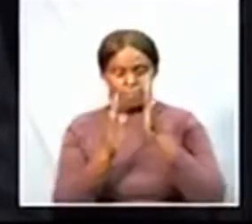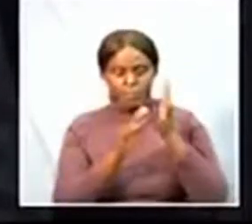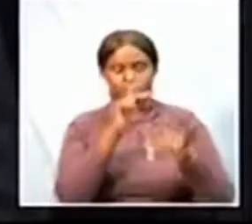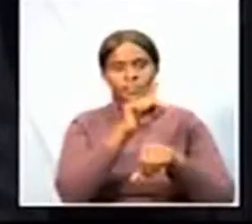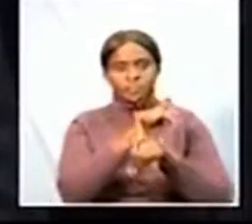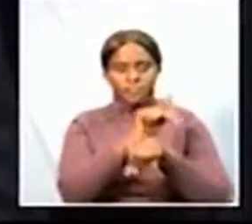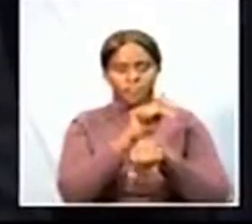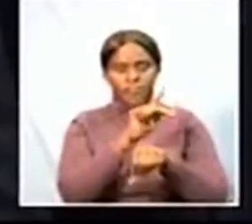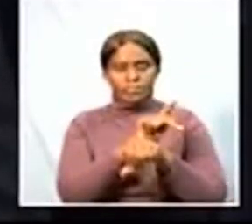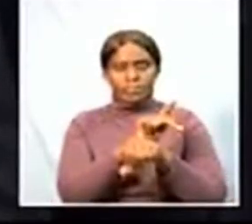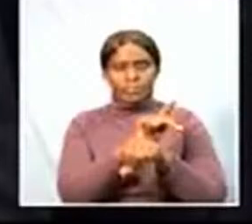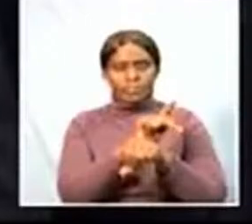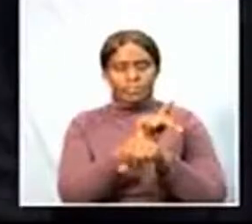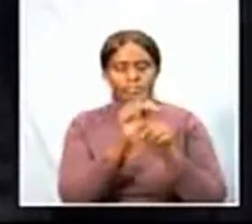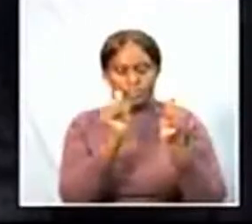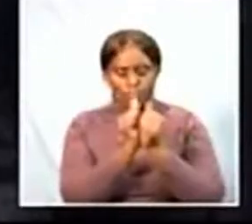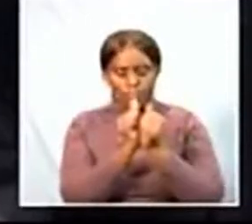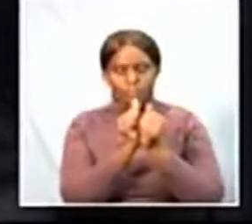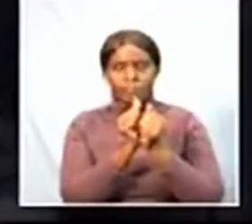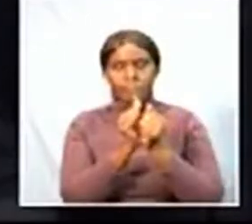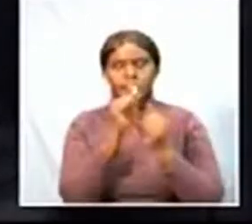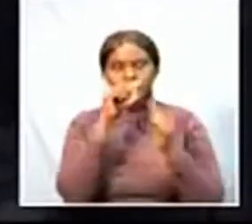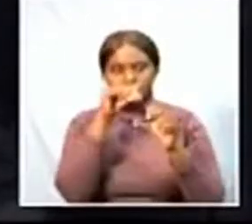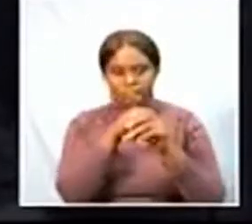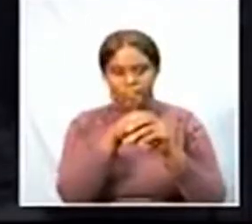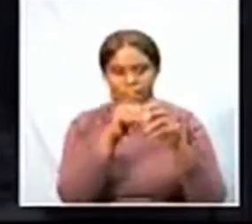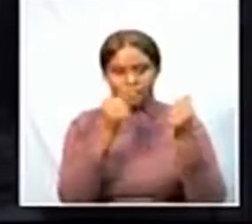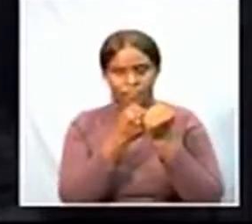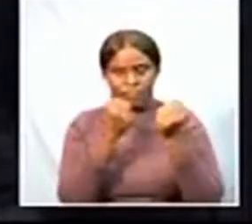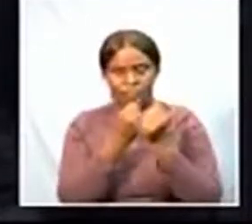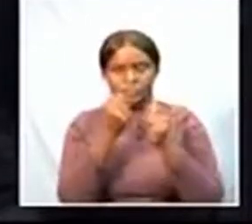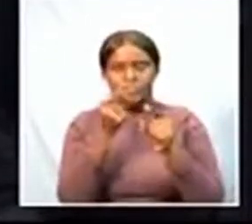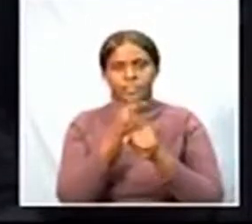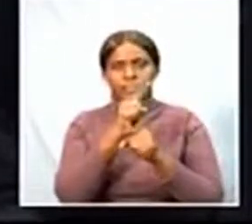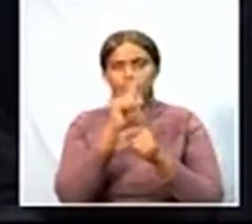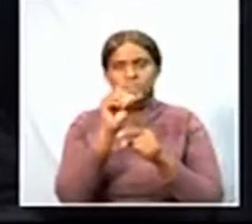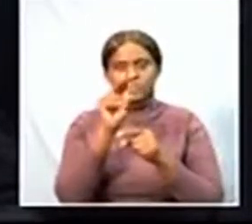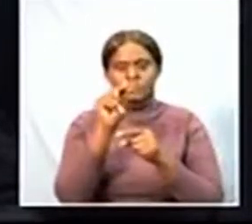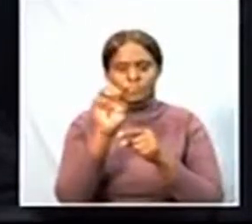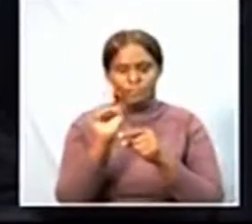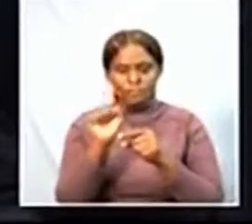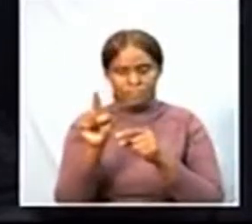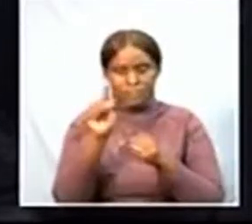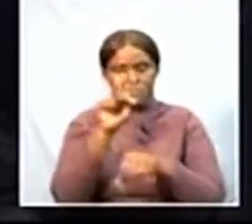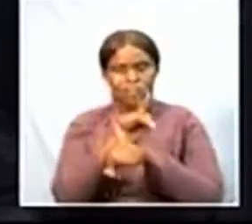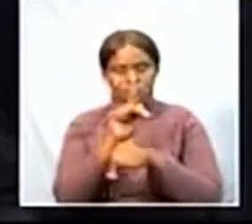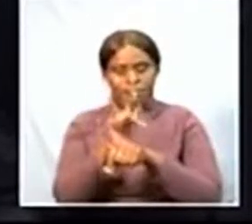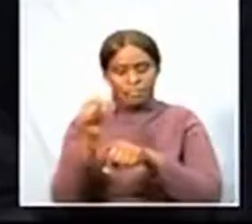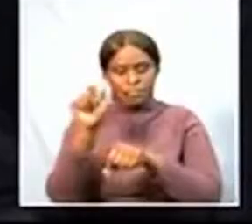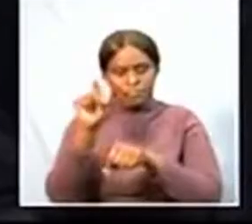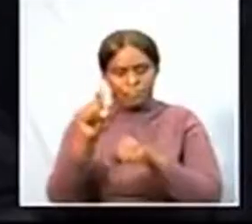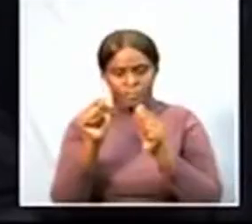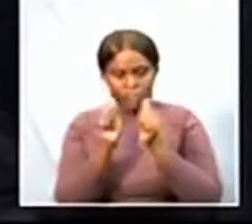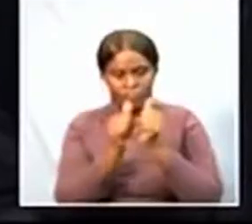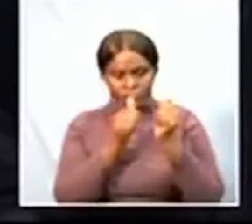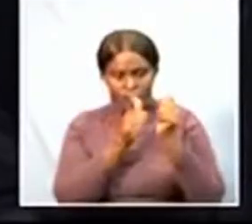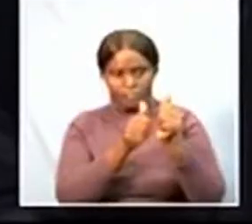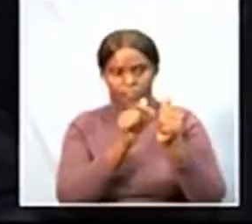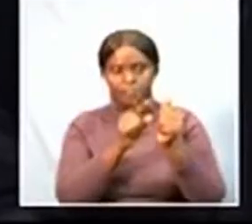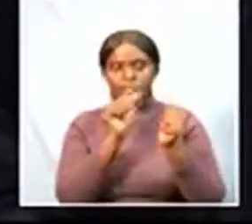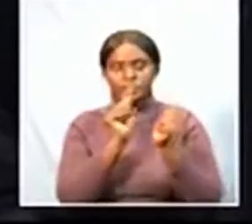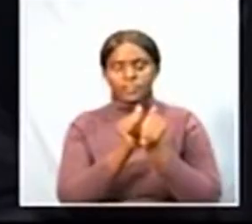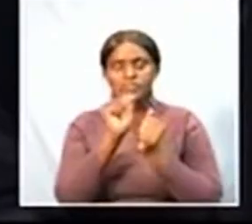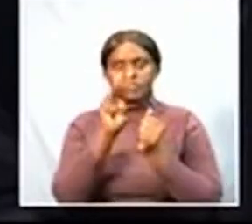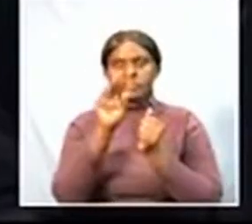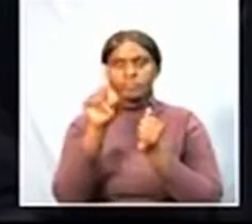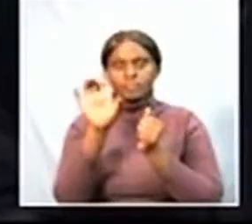lists with input from zones. The projects are required to be in line with the Ward Development